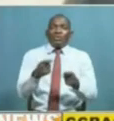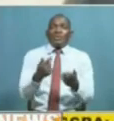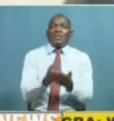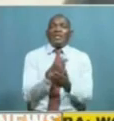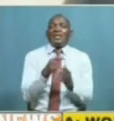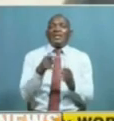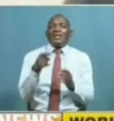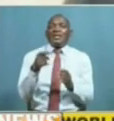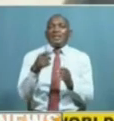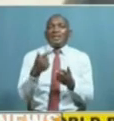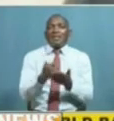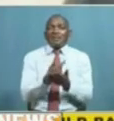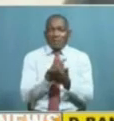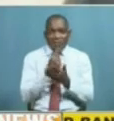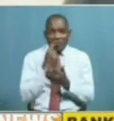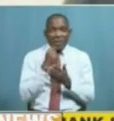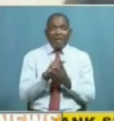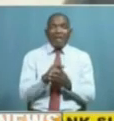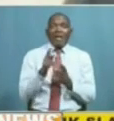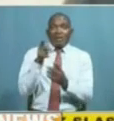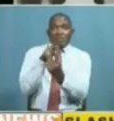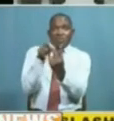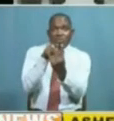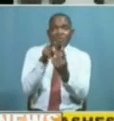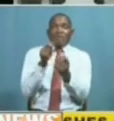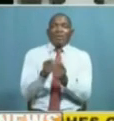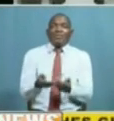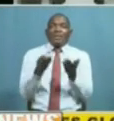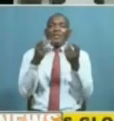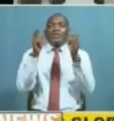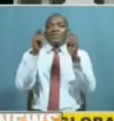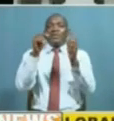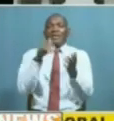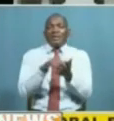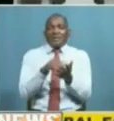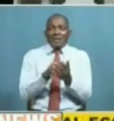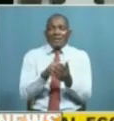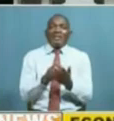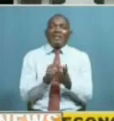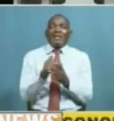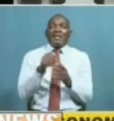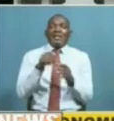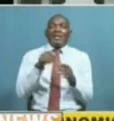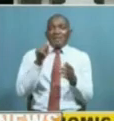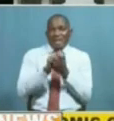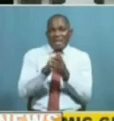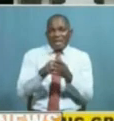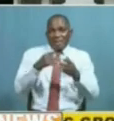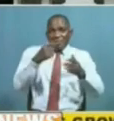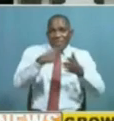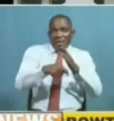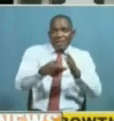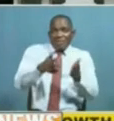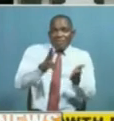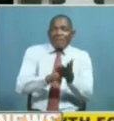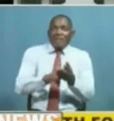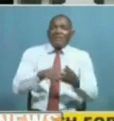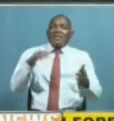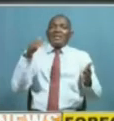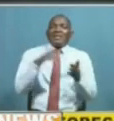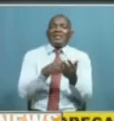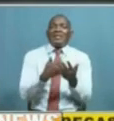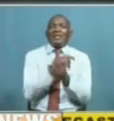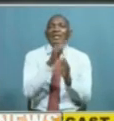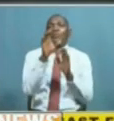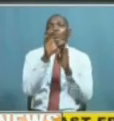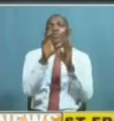been undermined. The plaintiffs have raised an allegation of a breach of the 1992 Constitution in the passage of the